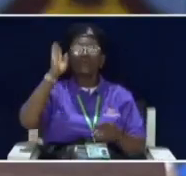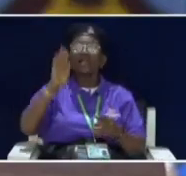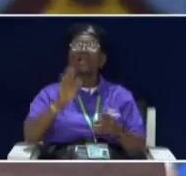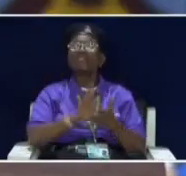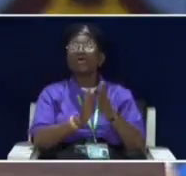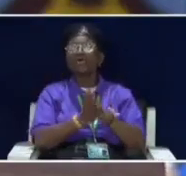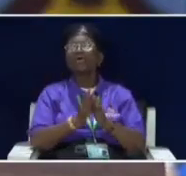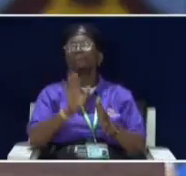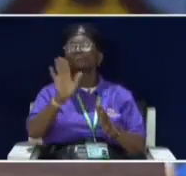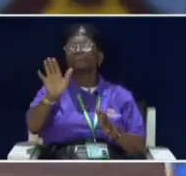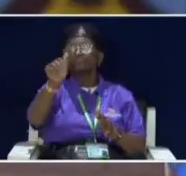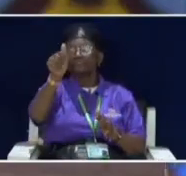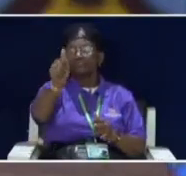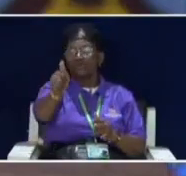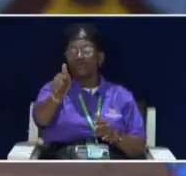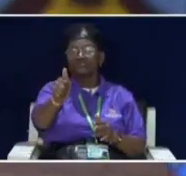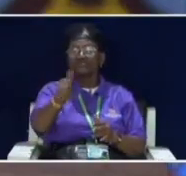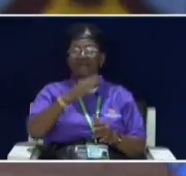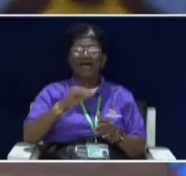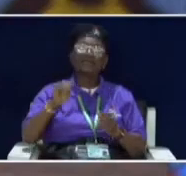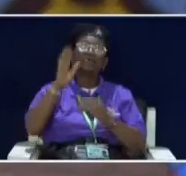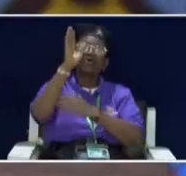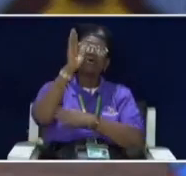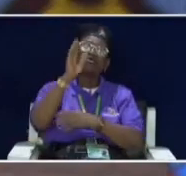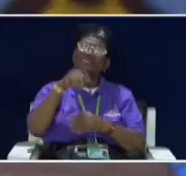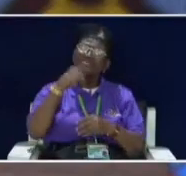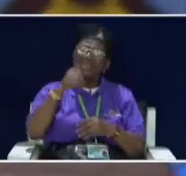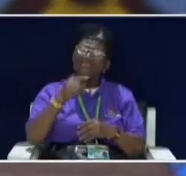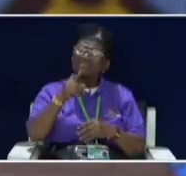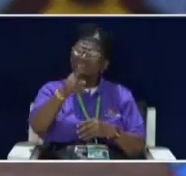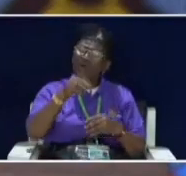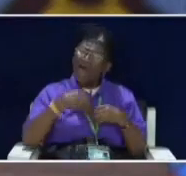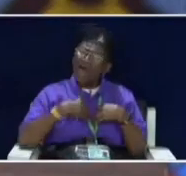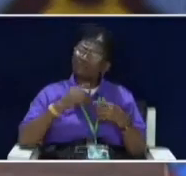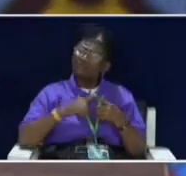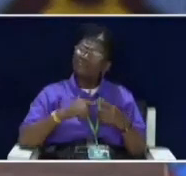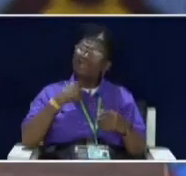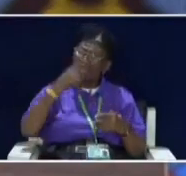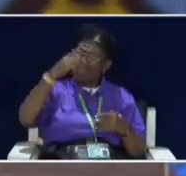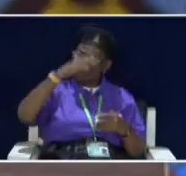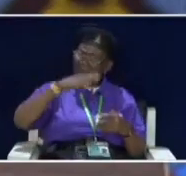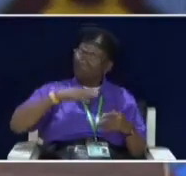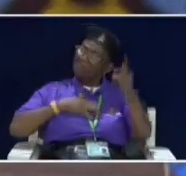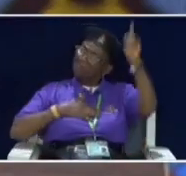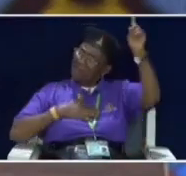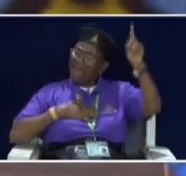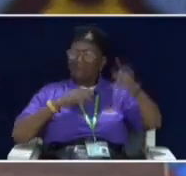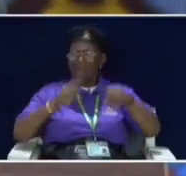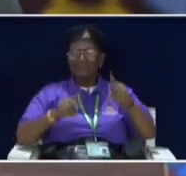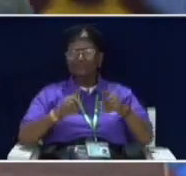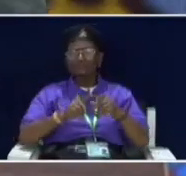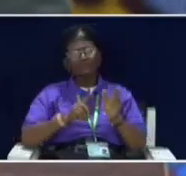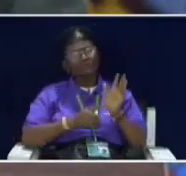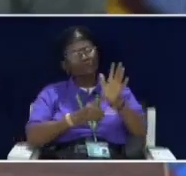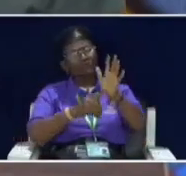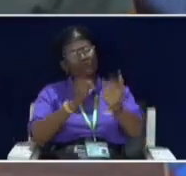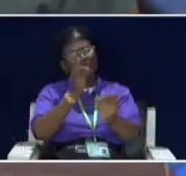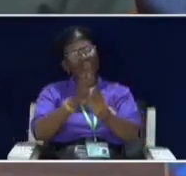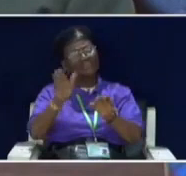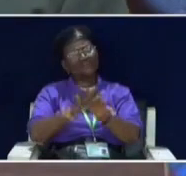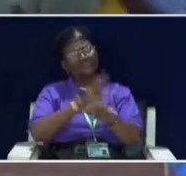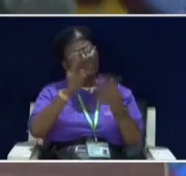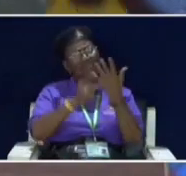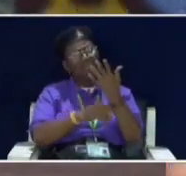And God said, you have to tell my people to show the faithfulness of what I